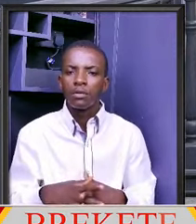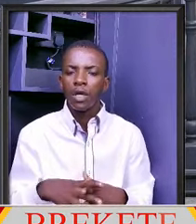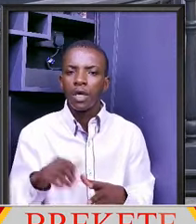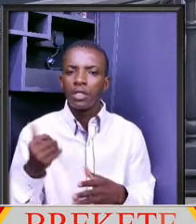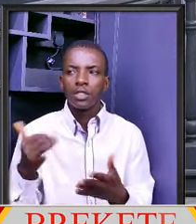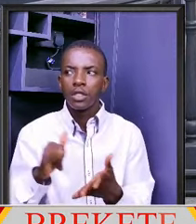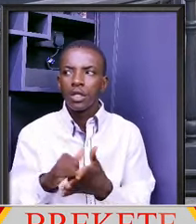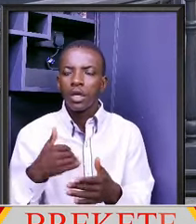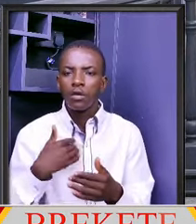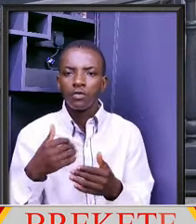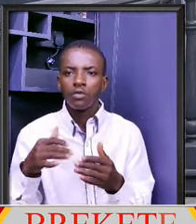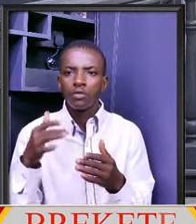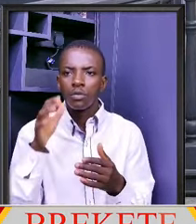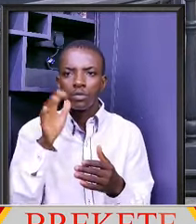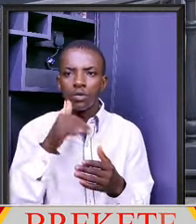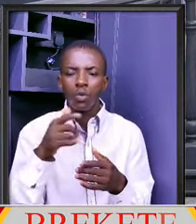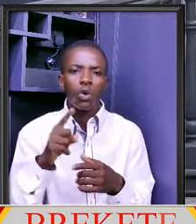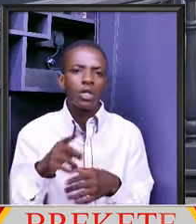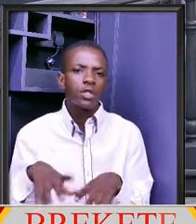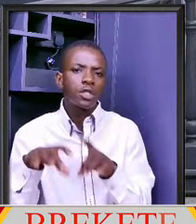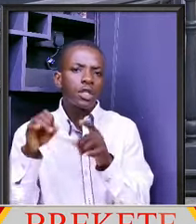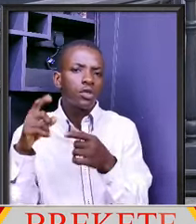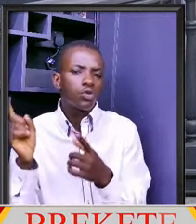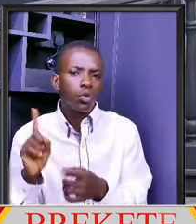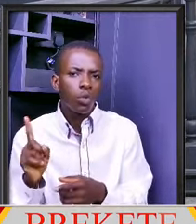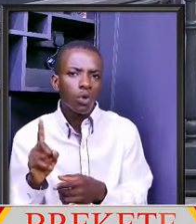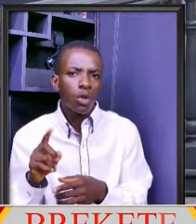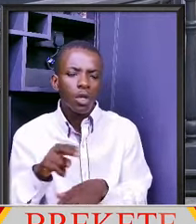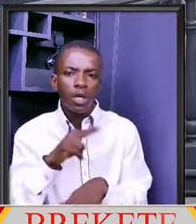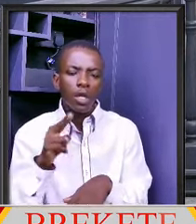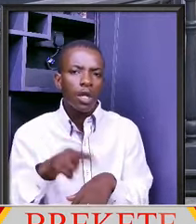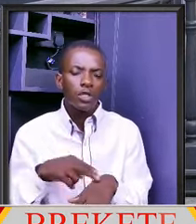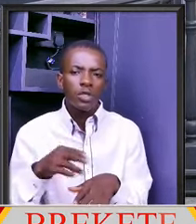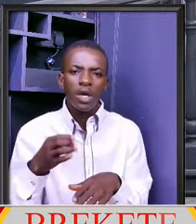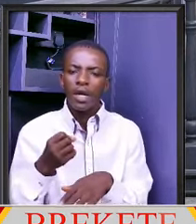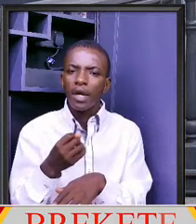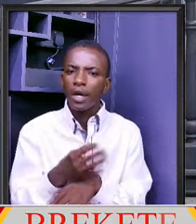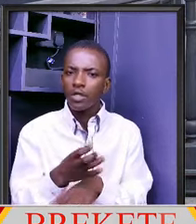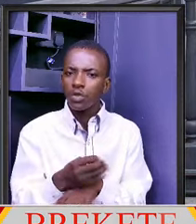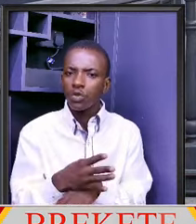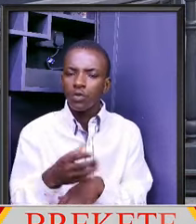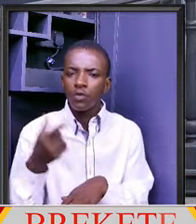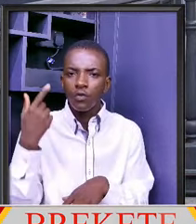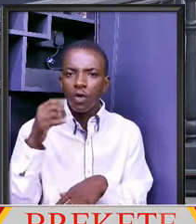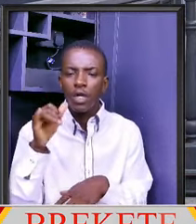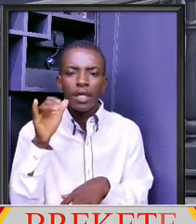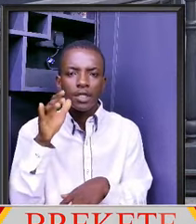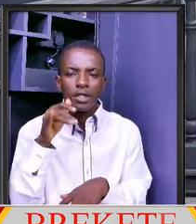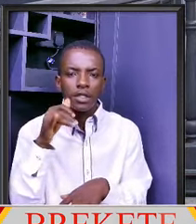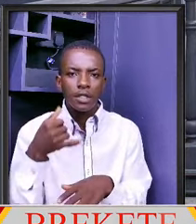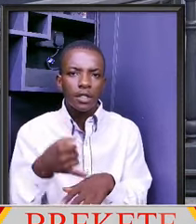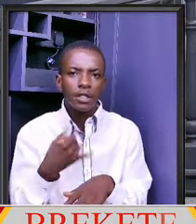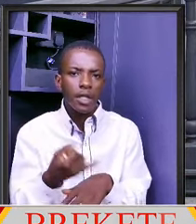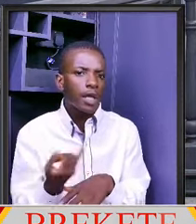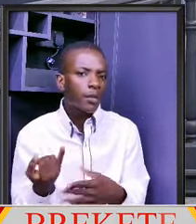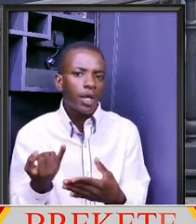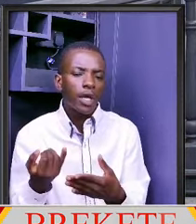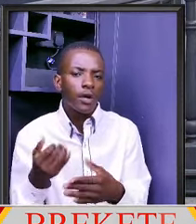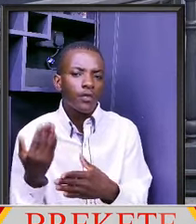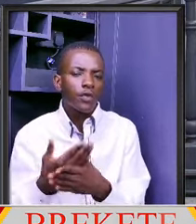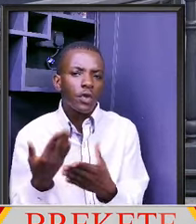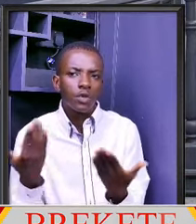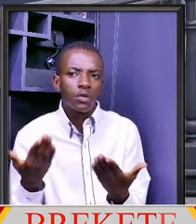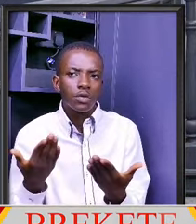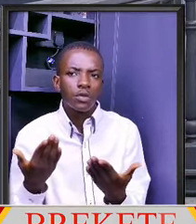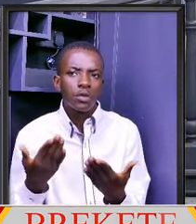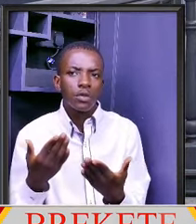Anything where concern Islam now, where do you take it to? Is it the National Council for Islamic Affairs? I've been aware. I've been